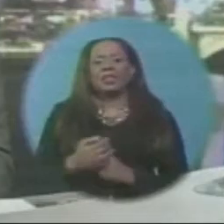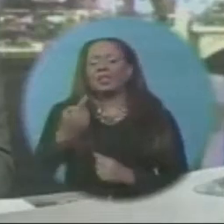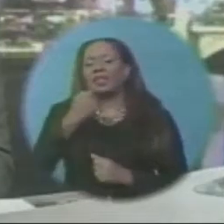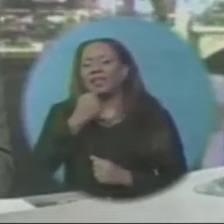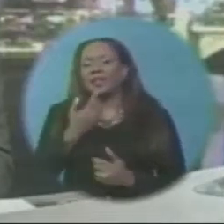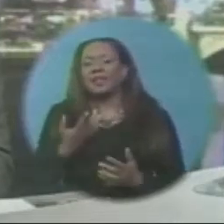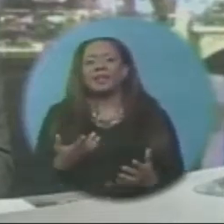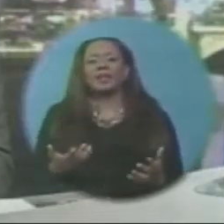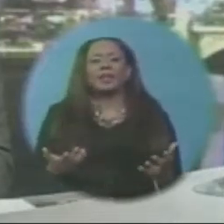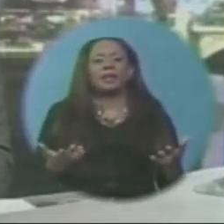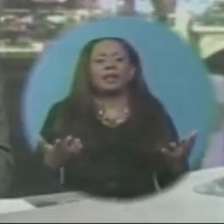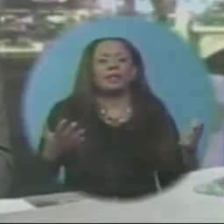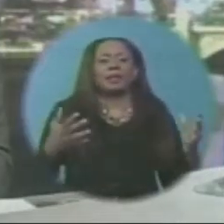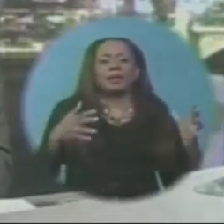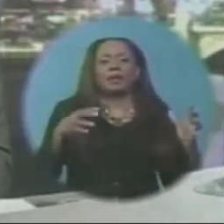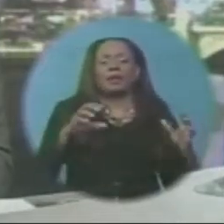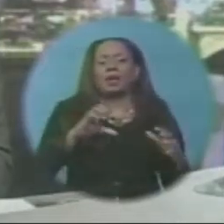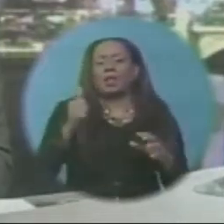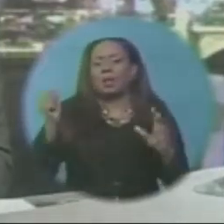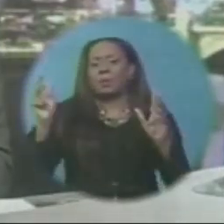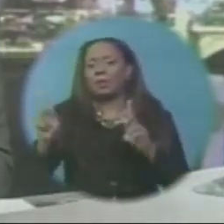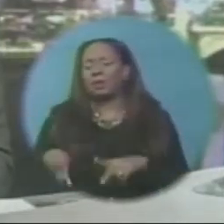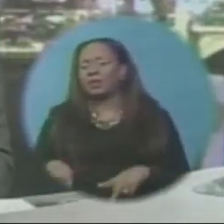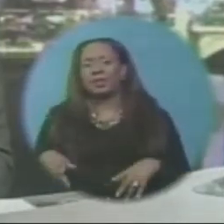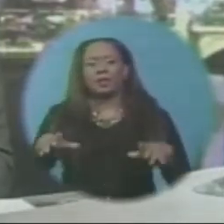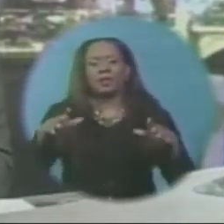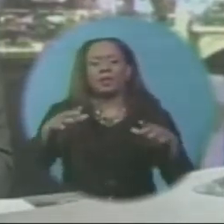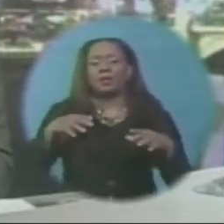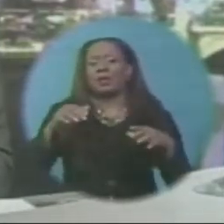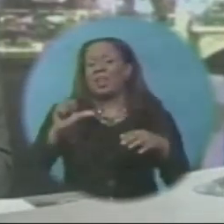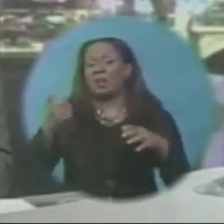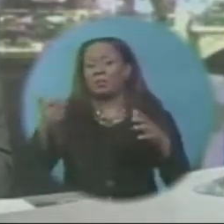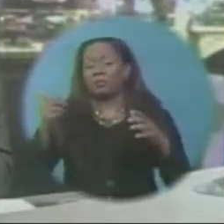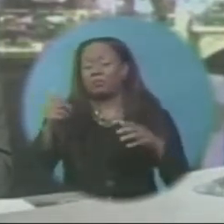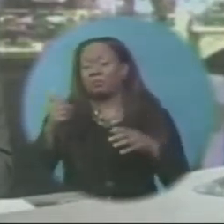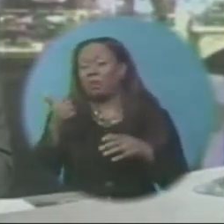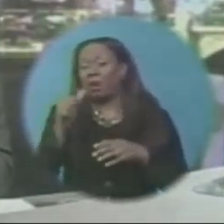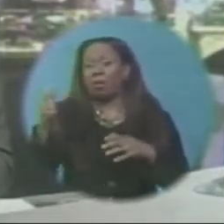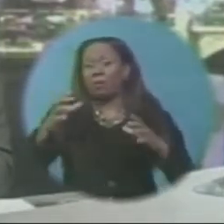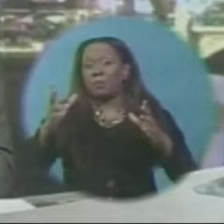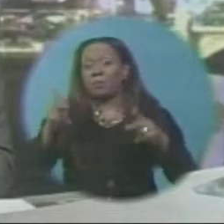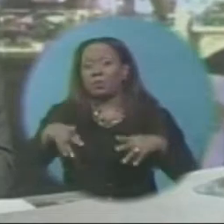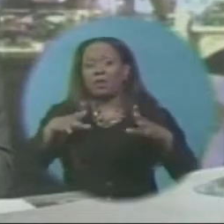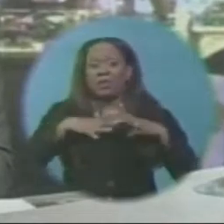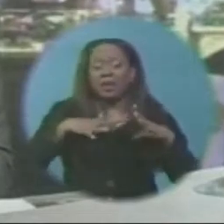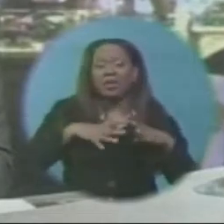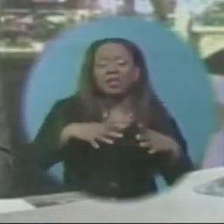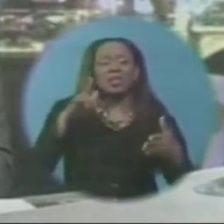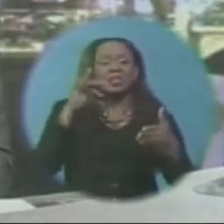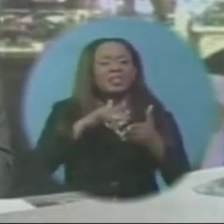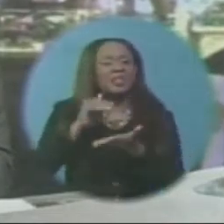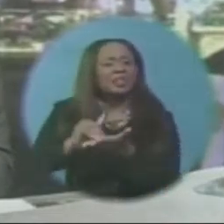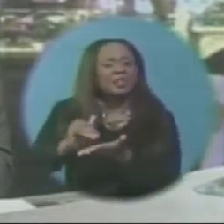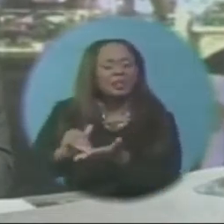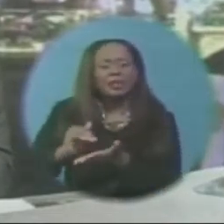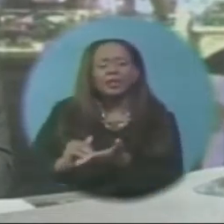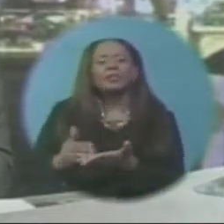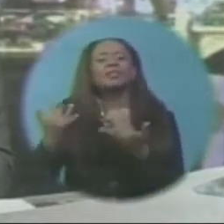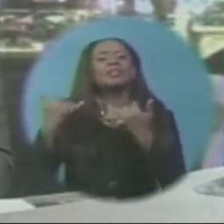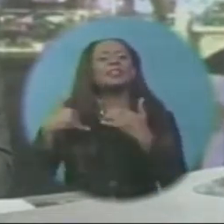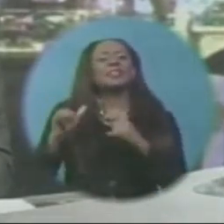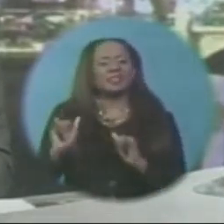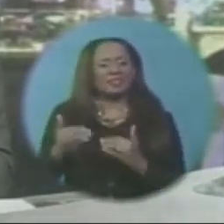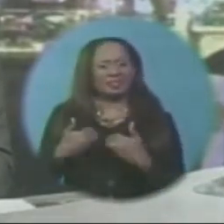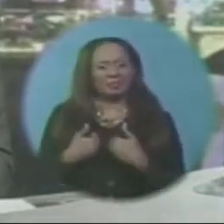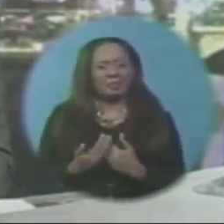by any other person who might be on any type of leave, such as vacation or study leave. Dr. Lowe says he's extremely pleased this has